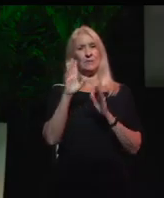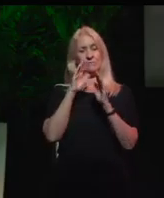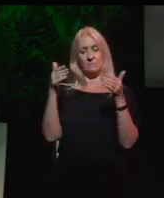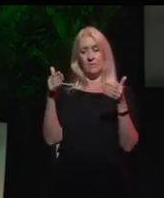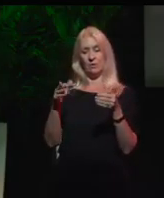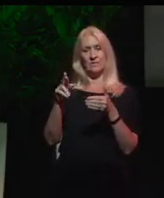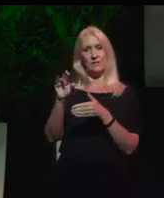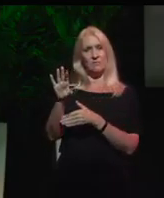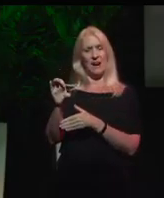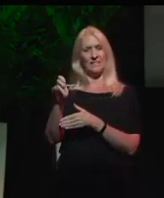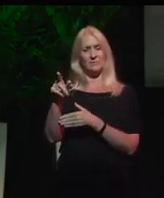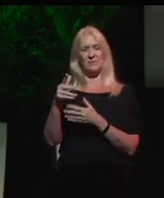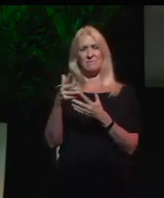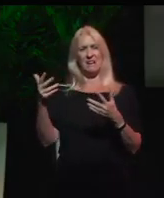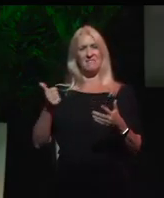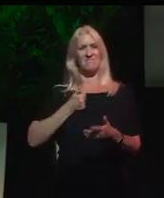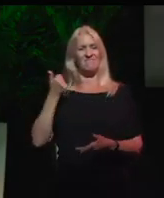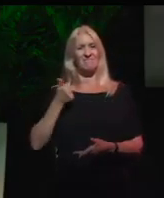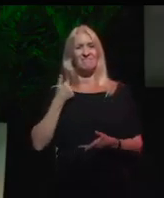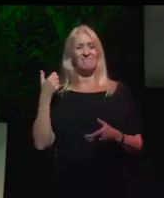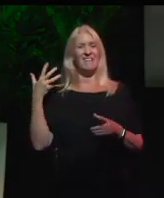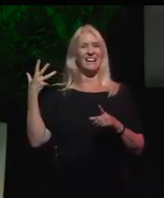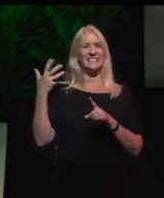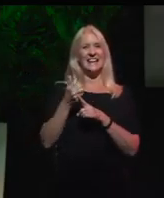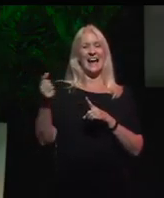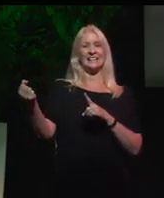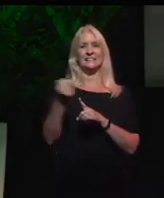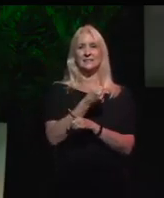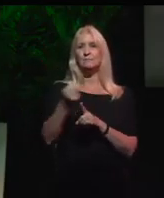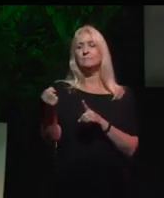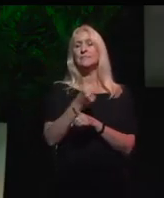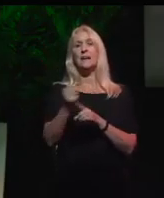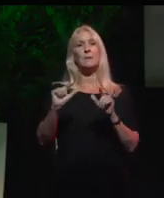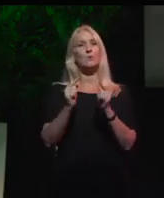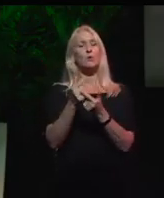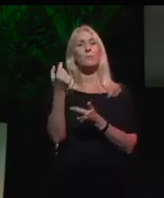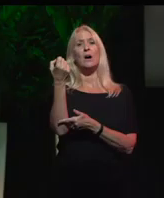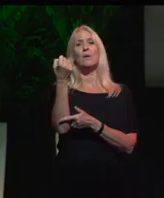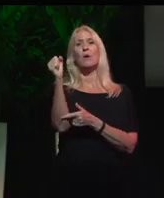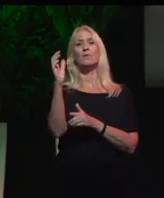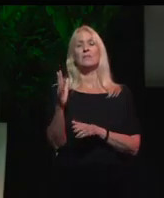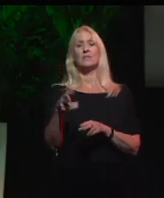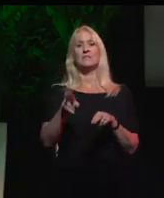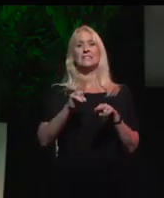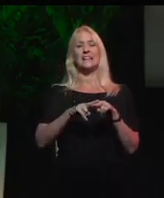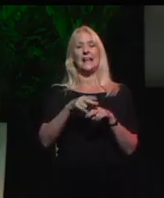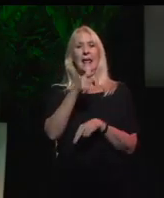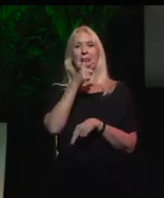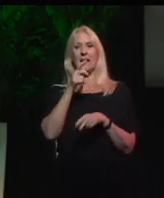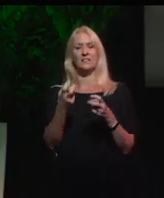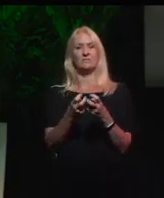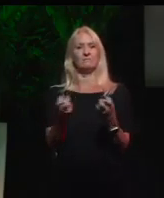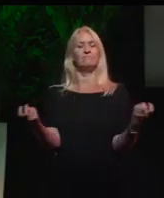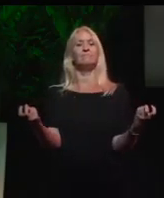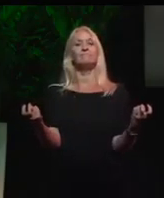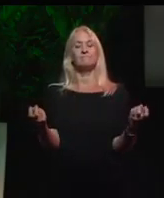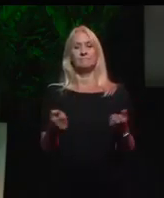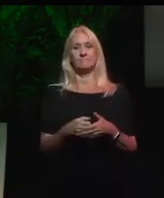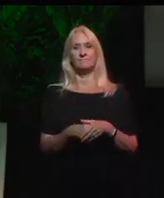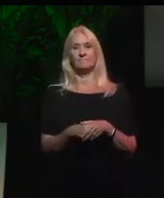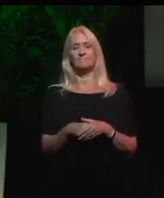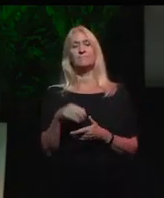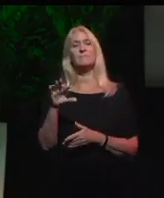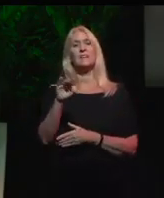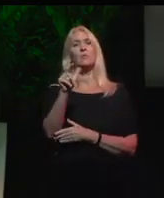gang of thugs attacked and beat a group of protesters sitting at a lunch counter. As the